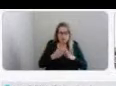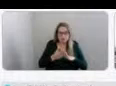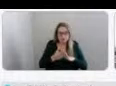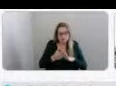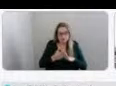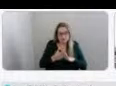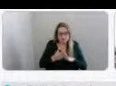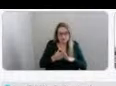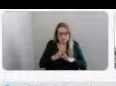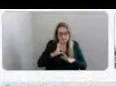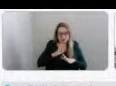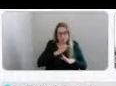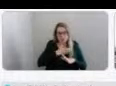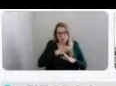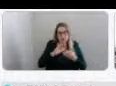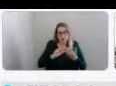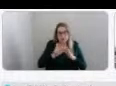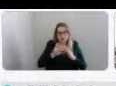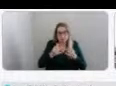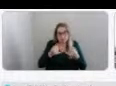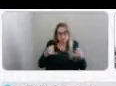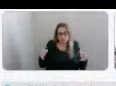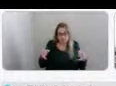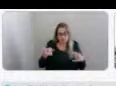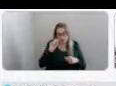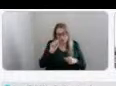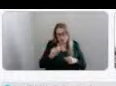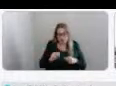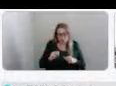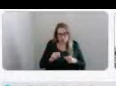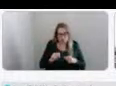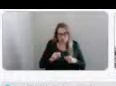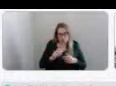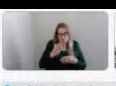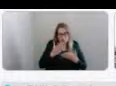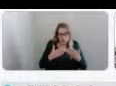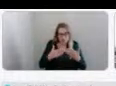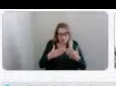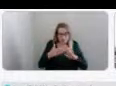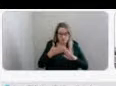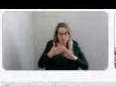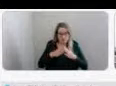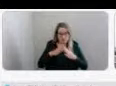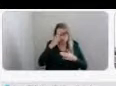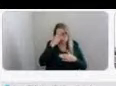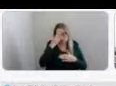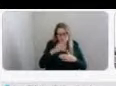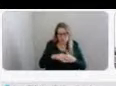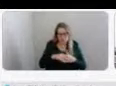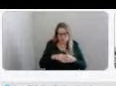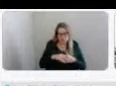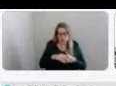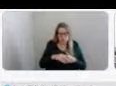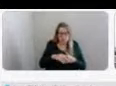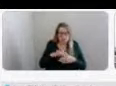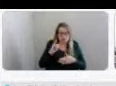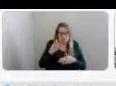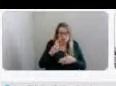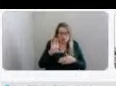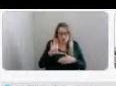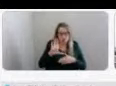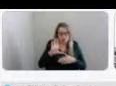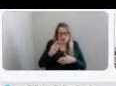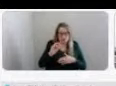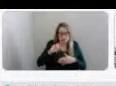by our city boundary of our southern part of our community as you know the rs the irc draft map